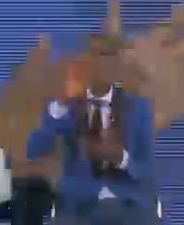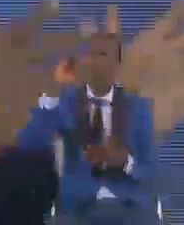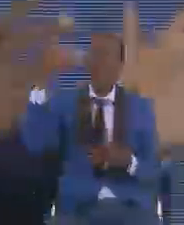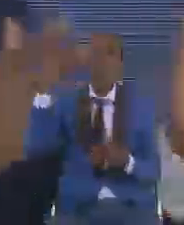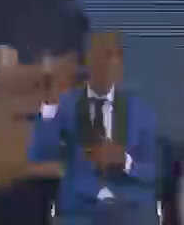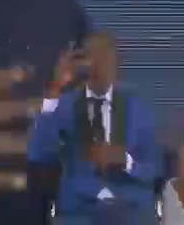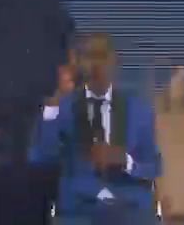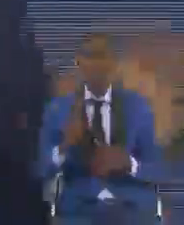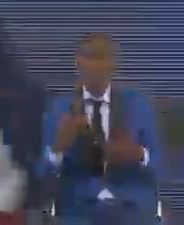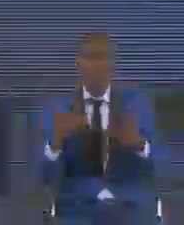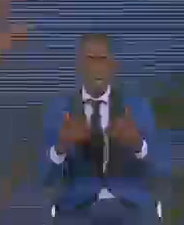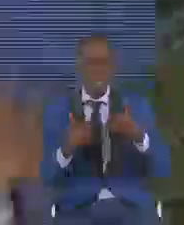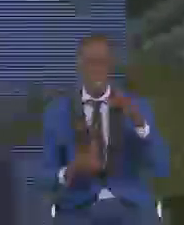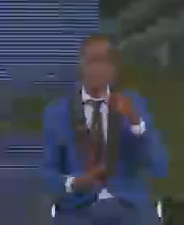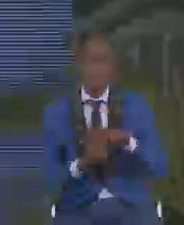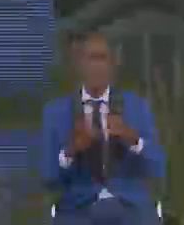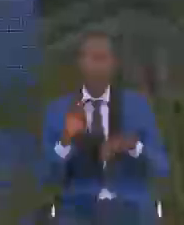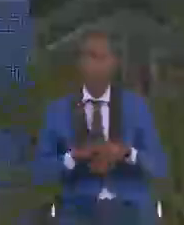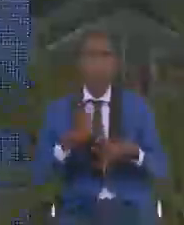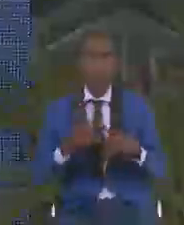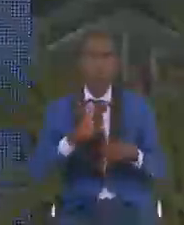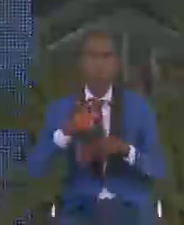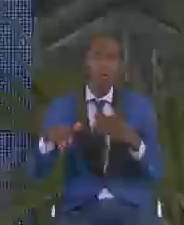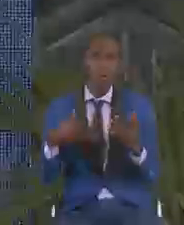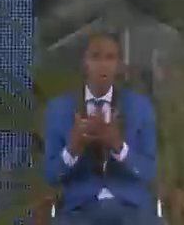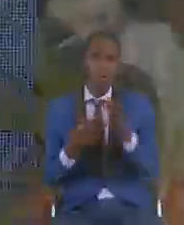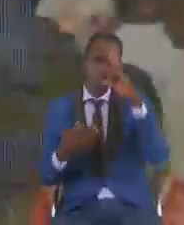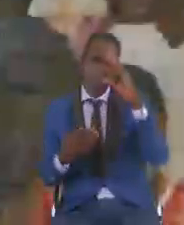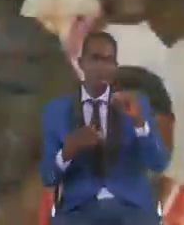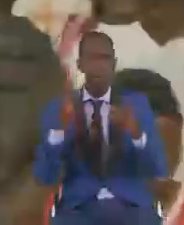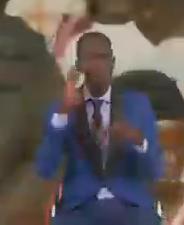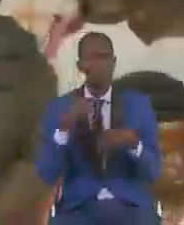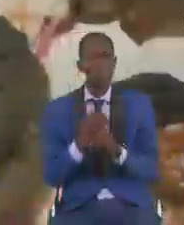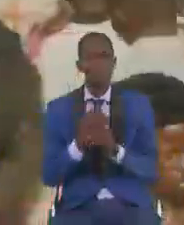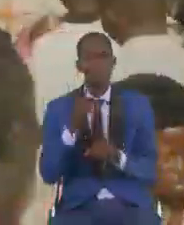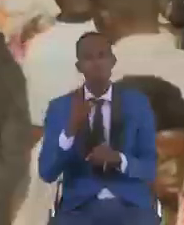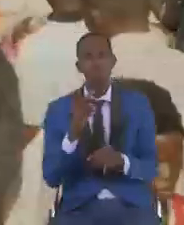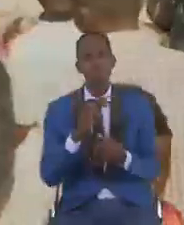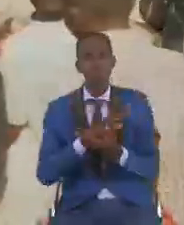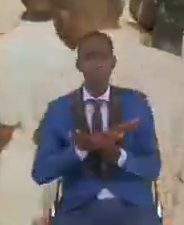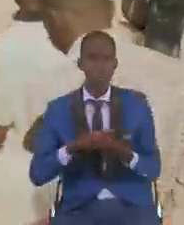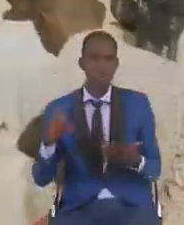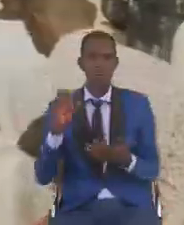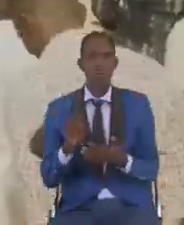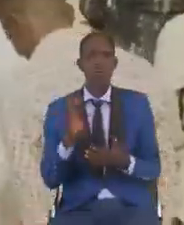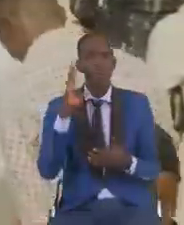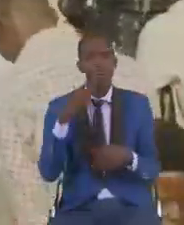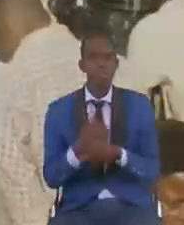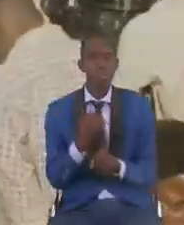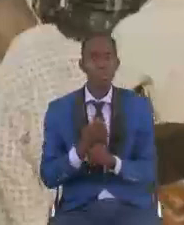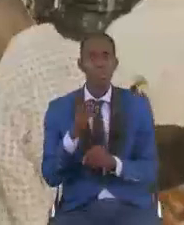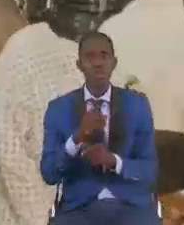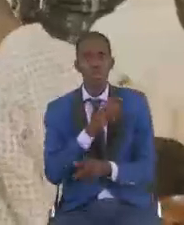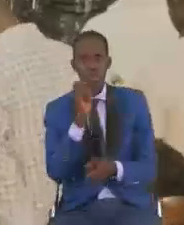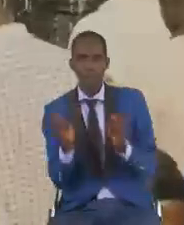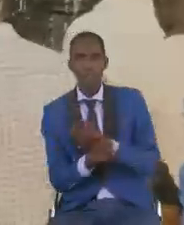has appeared unto all men. And it'll make you righteous. It'll make you as firm as you